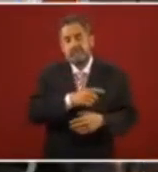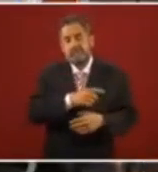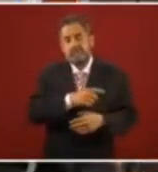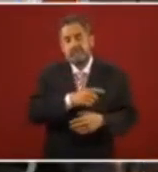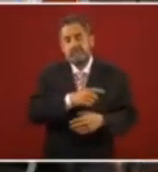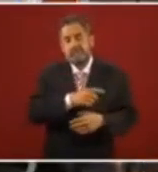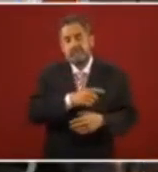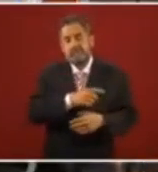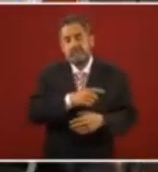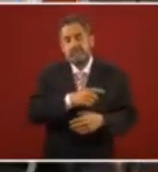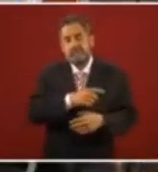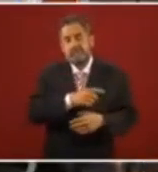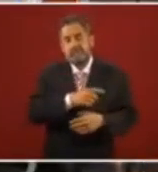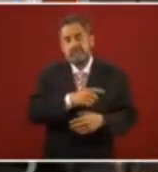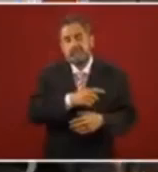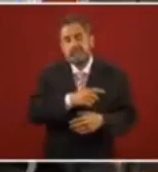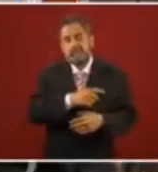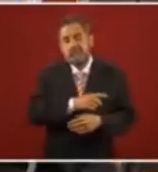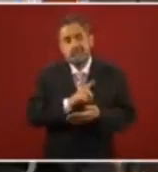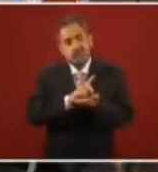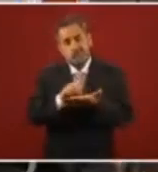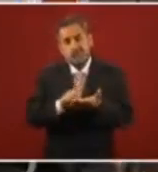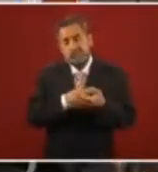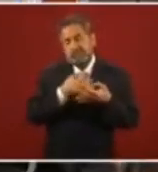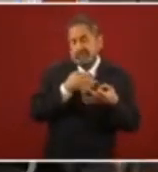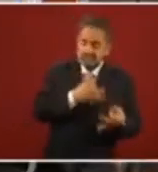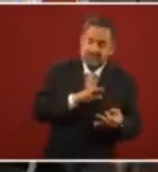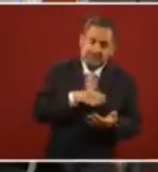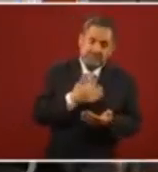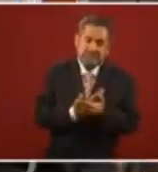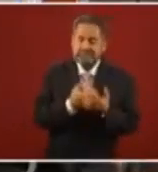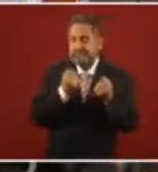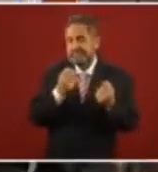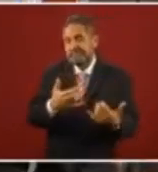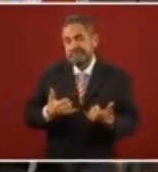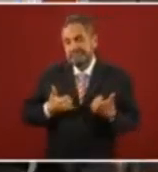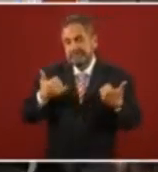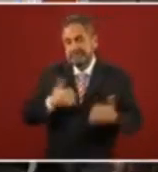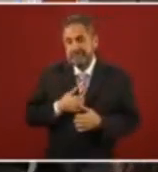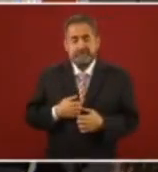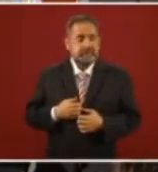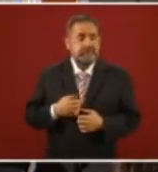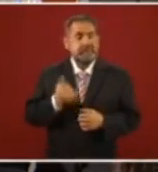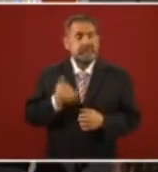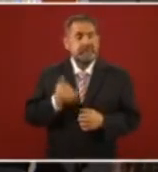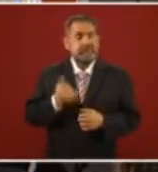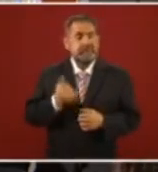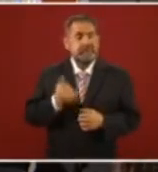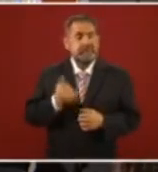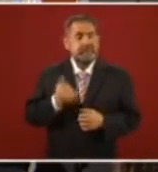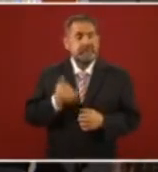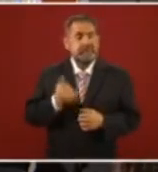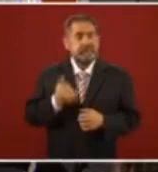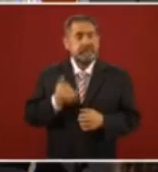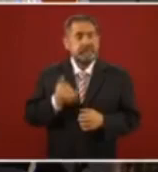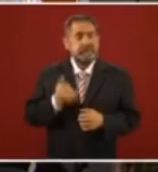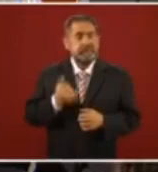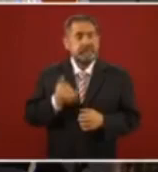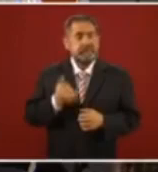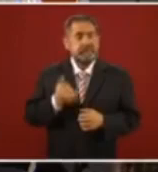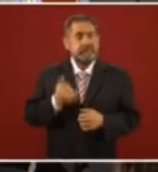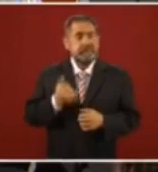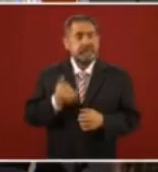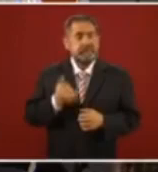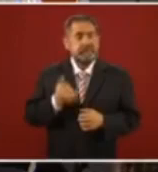alcohol... ...because of the consumption of drugs and alcohol, así como el uso de celulares y otras tecnologías... ...and also the use of